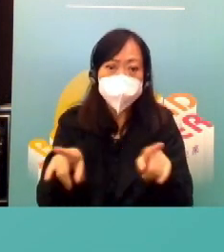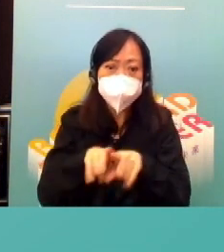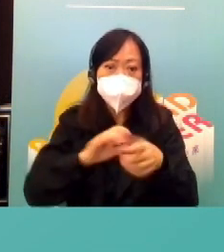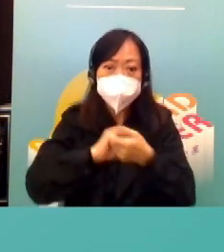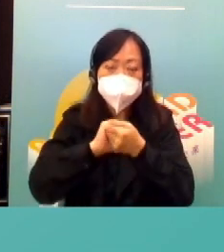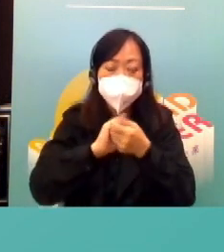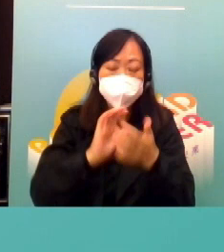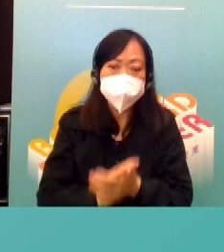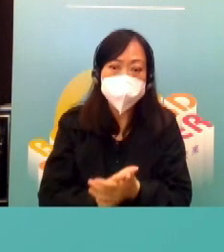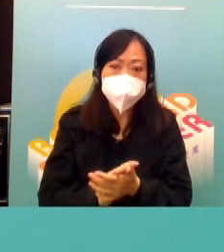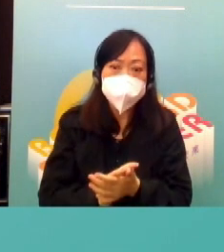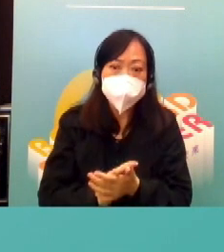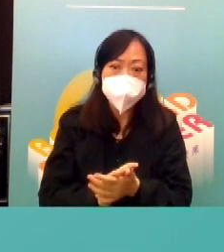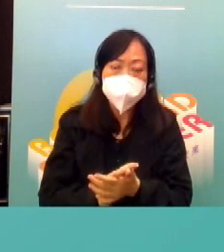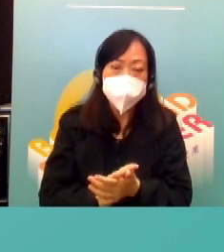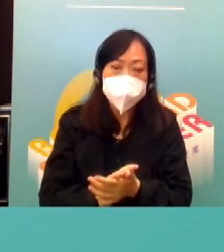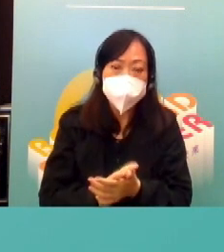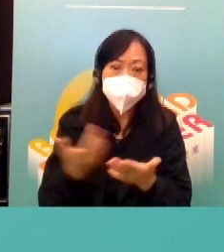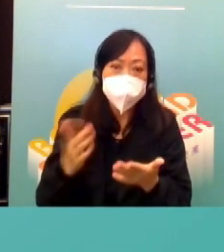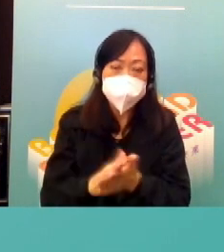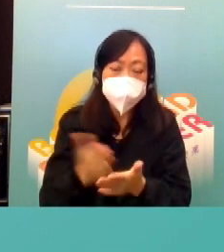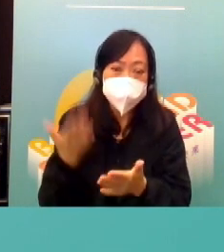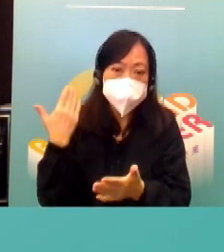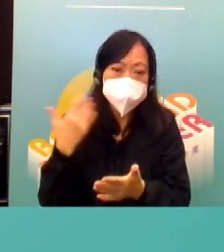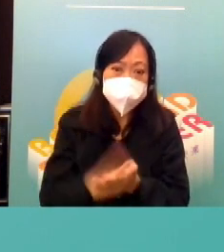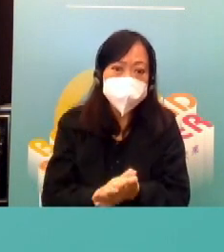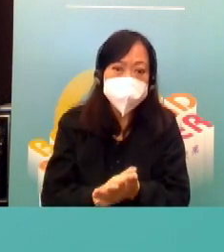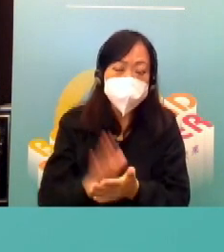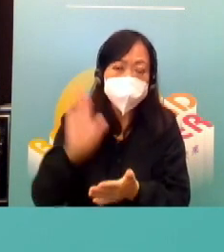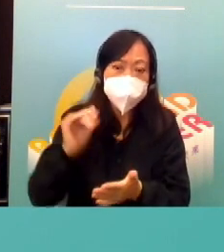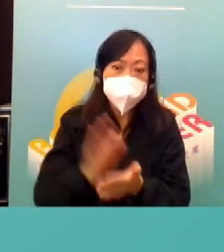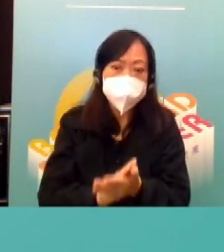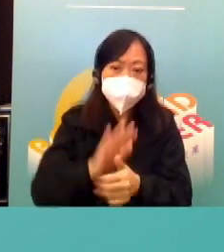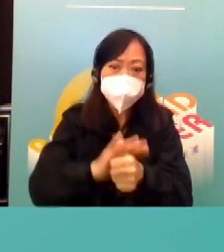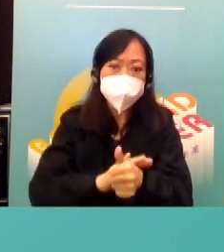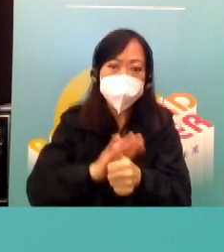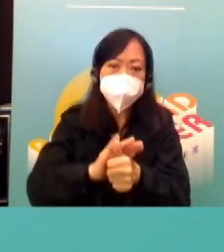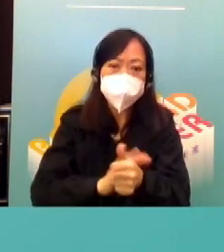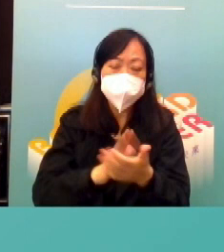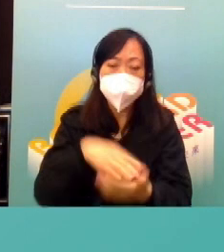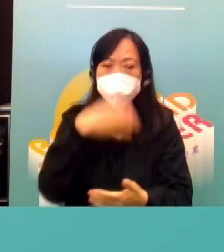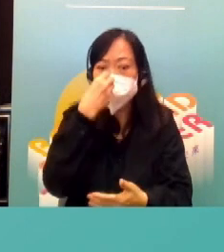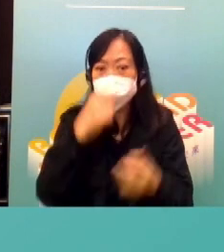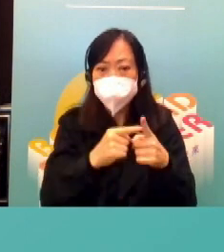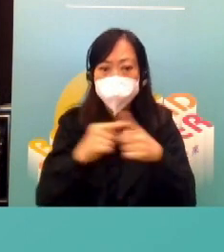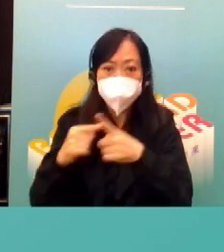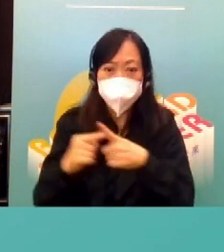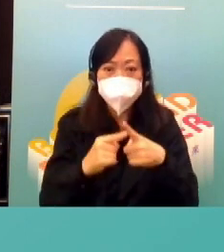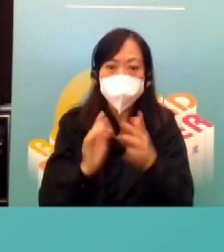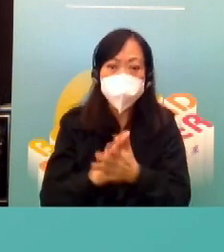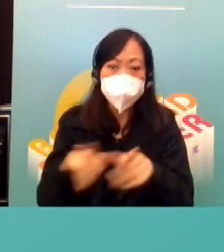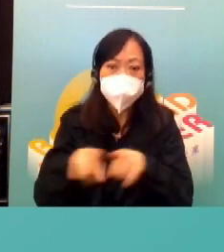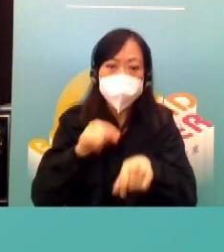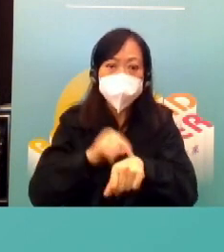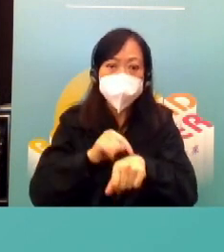support enabled them to give protection to Hong Kong people, as well as to